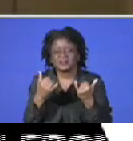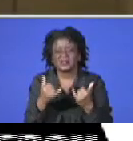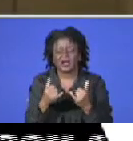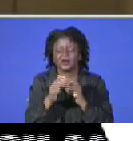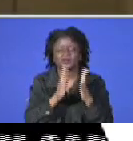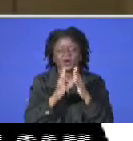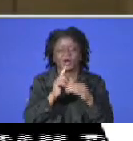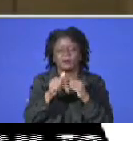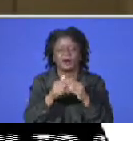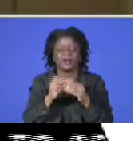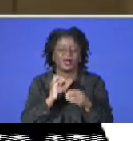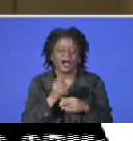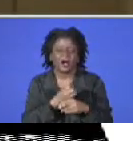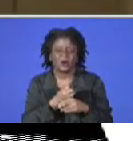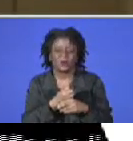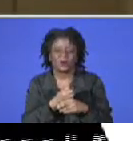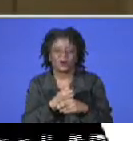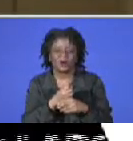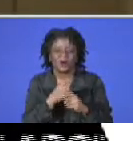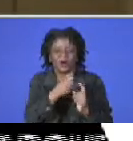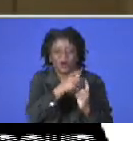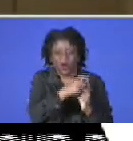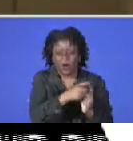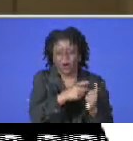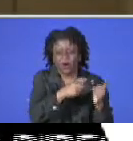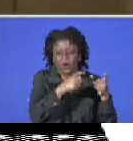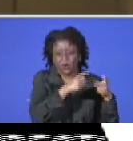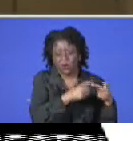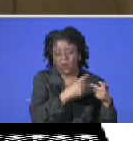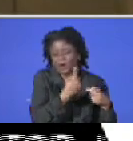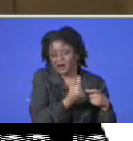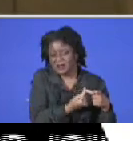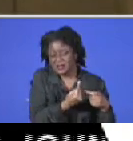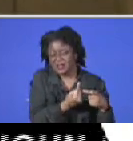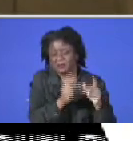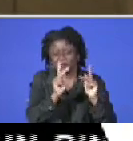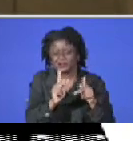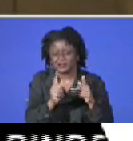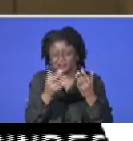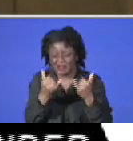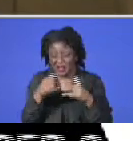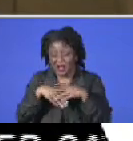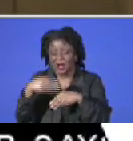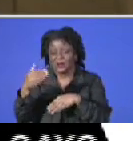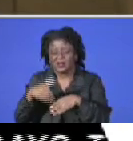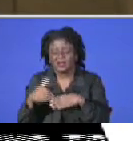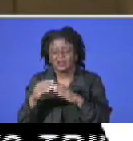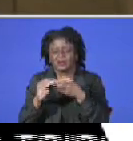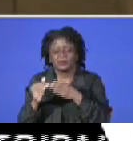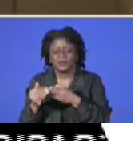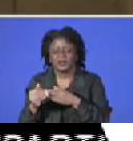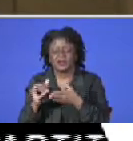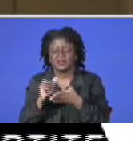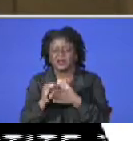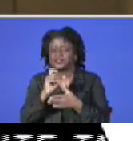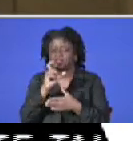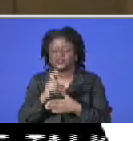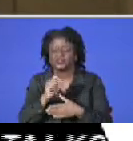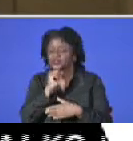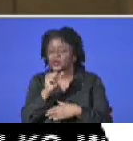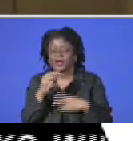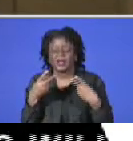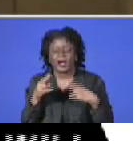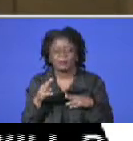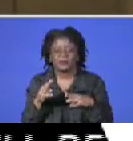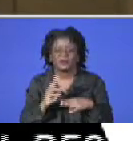in the community. That's by all means something that shouldn't be happening right now. We really need to put a taper on that and being able